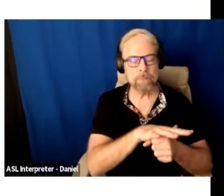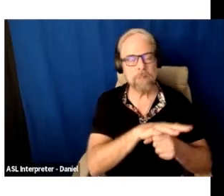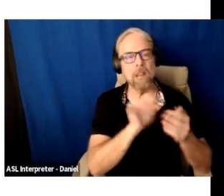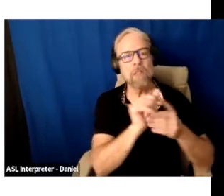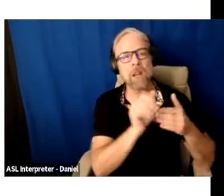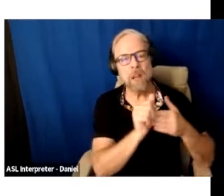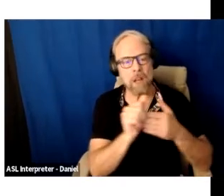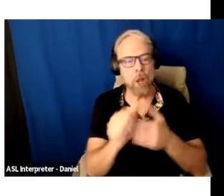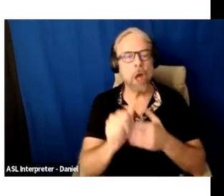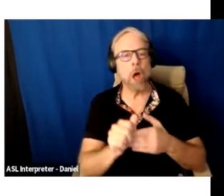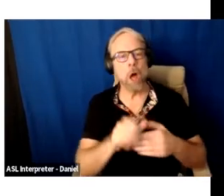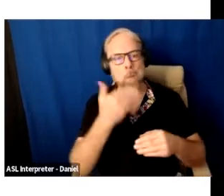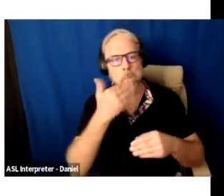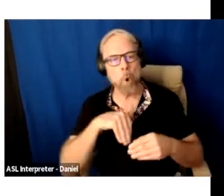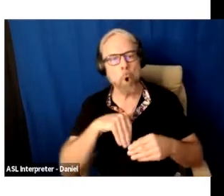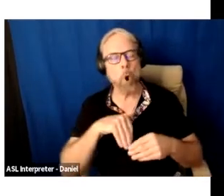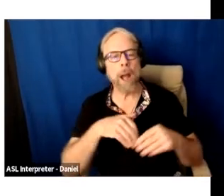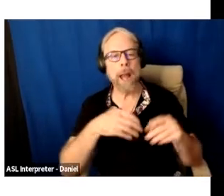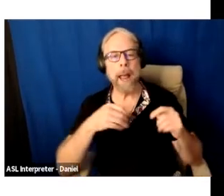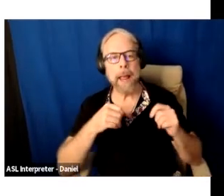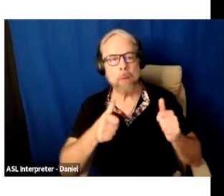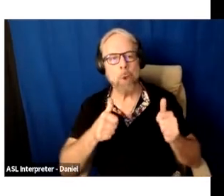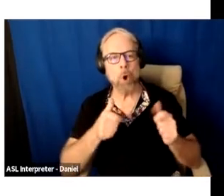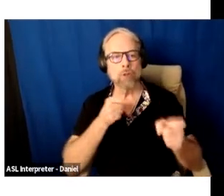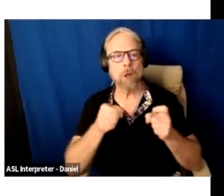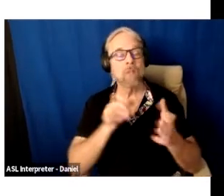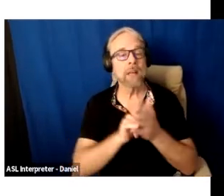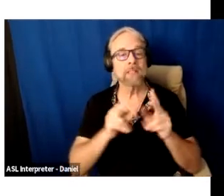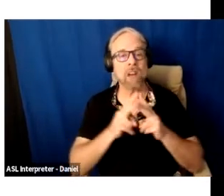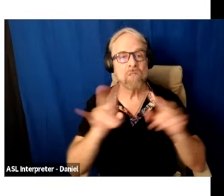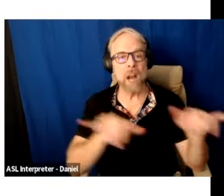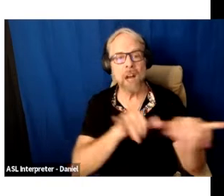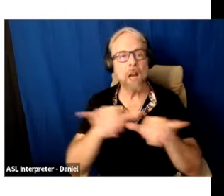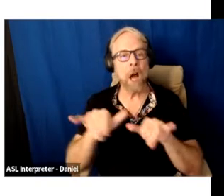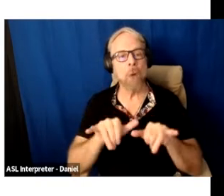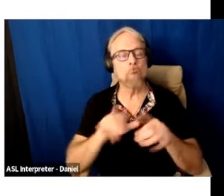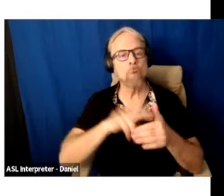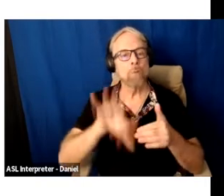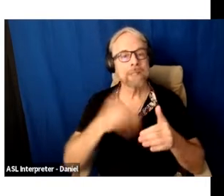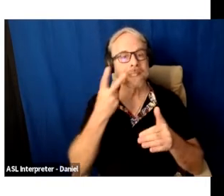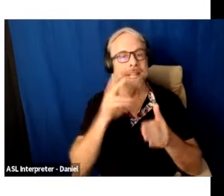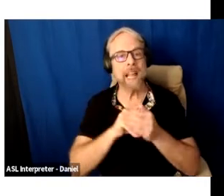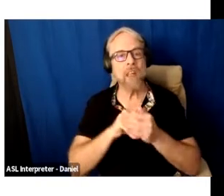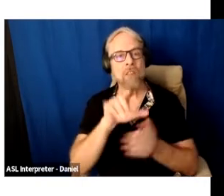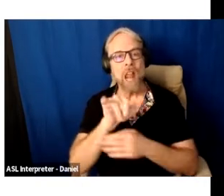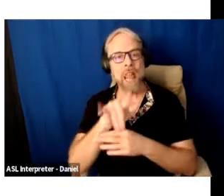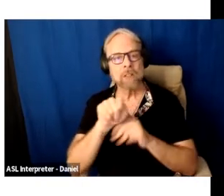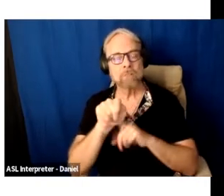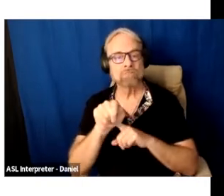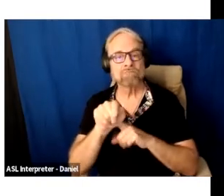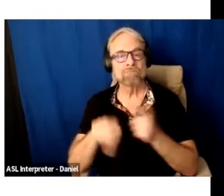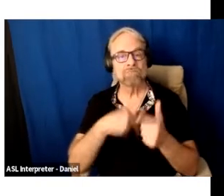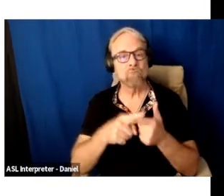to poor impulse control. And that is a very common outcome that we see across the literature. So when a child arrives